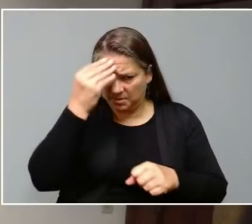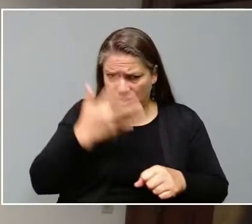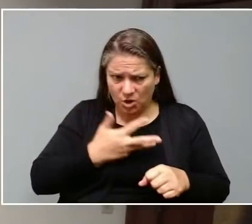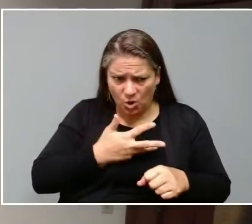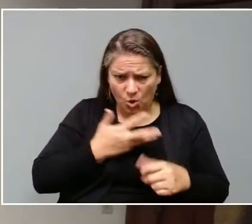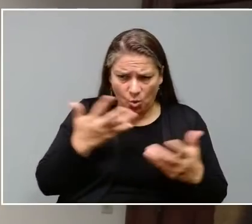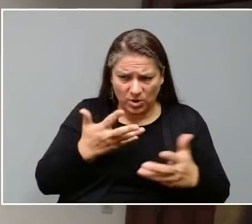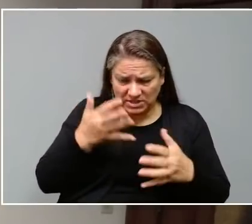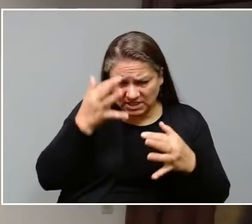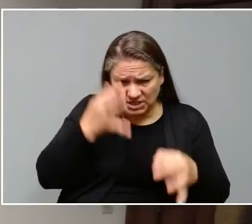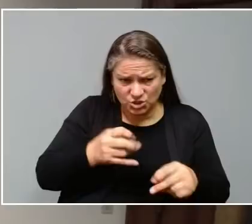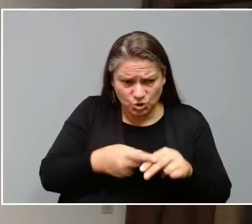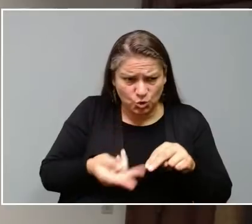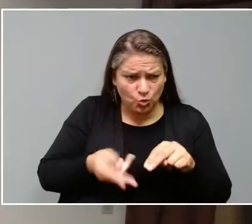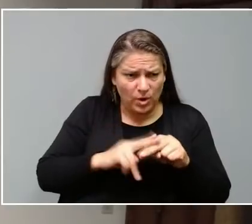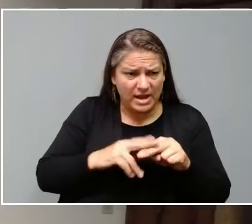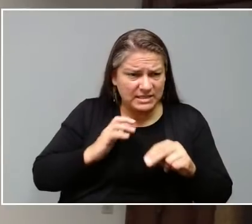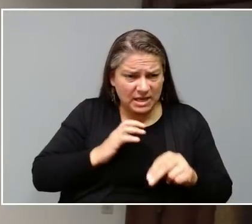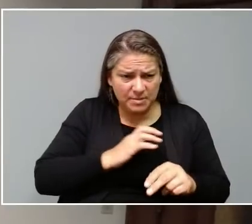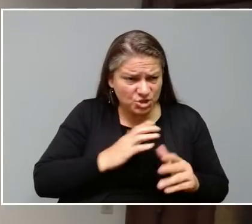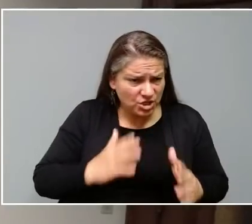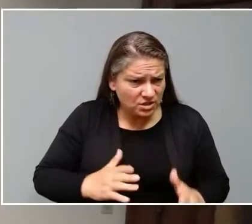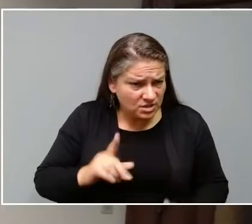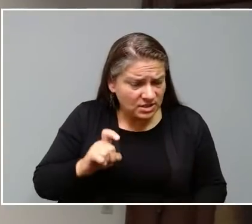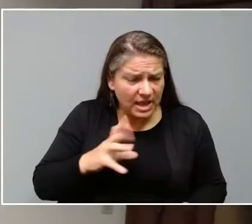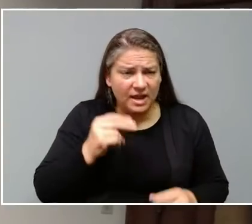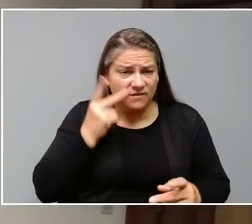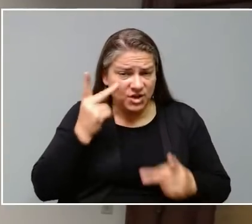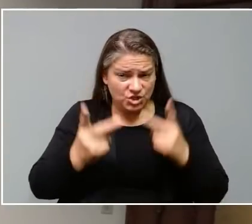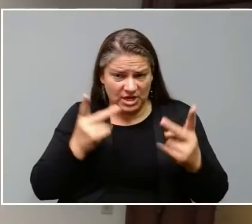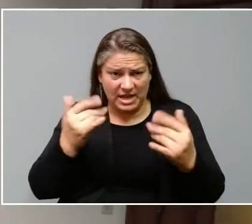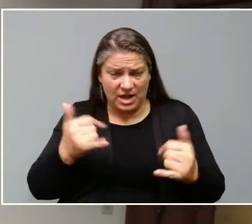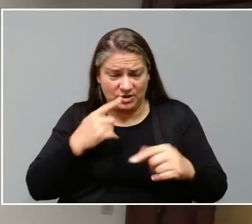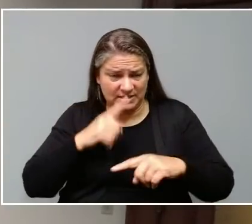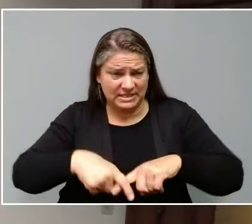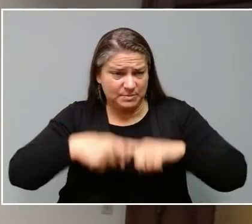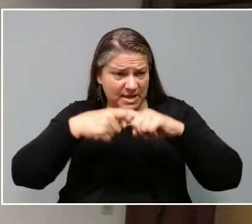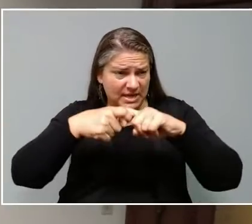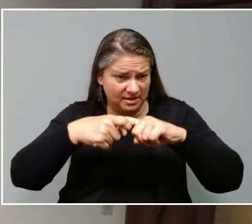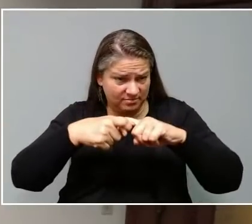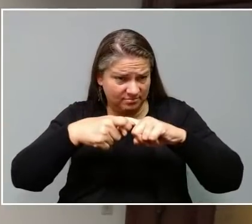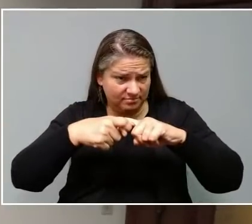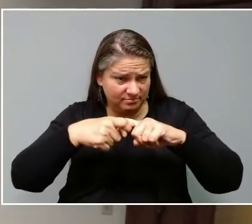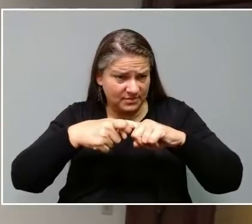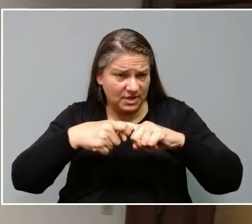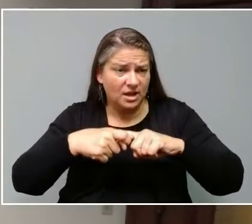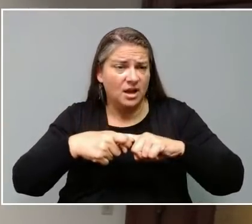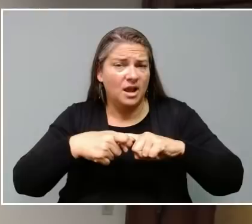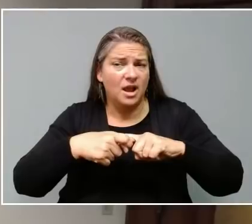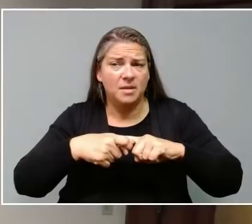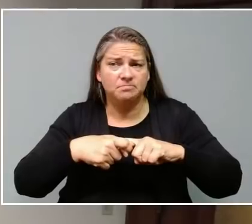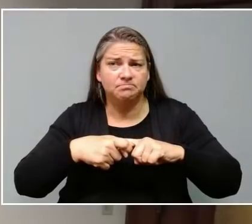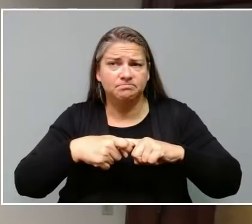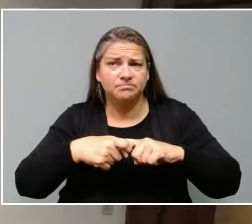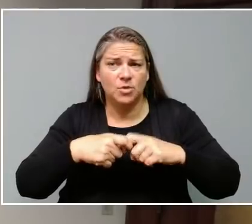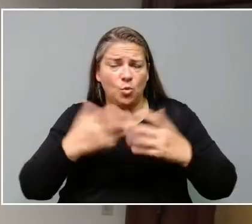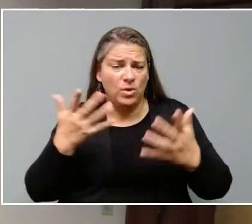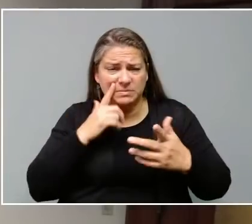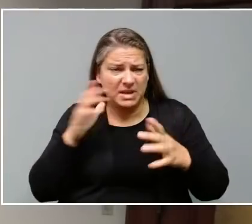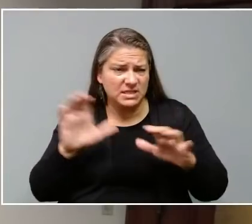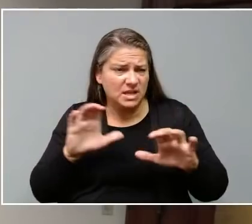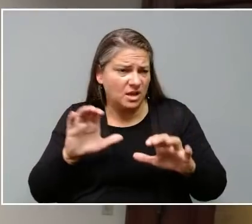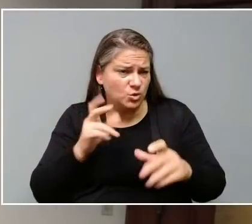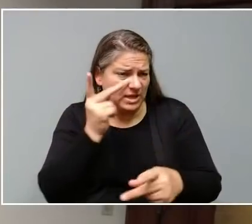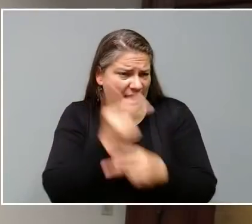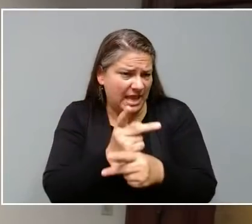raise commissions, and with visitation now suspended at a few more prisons, what's being done to keep costs